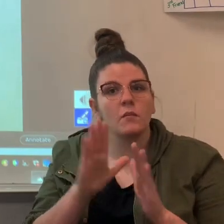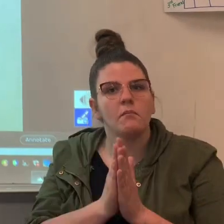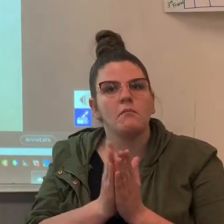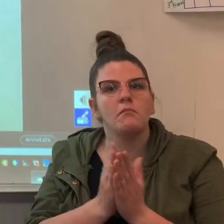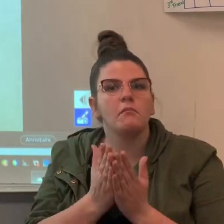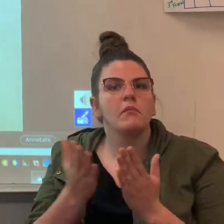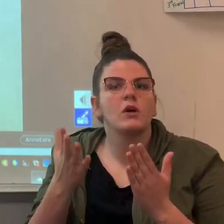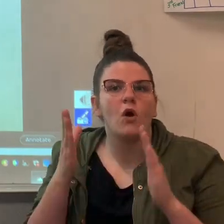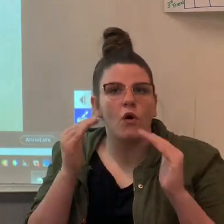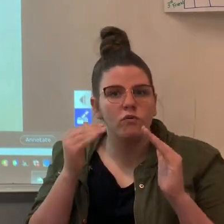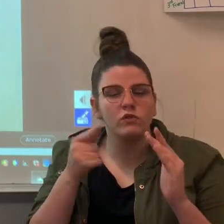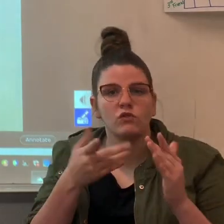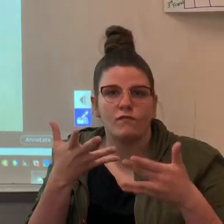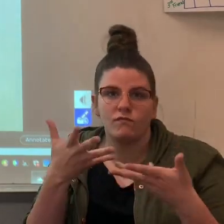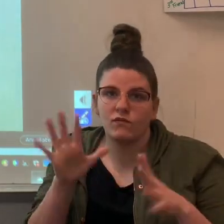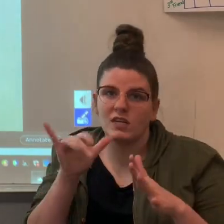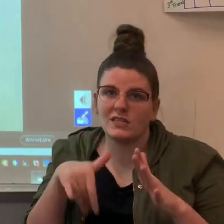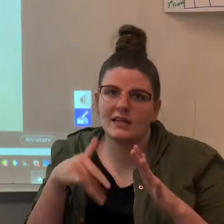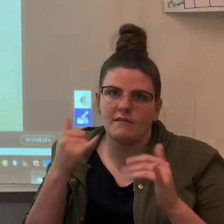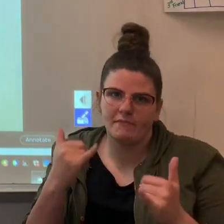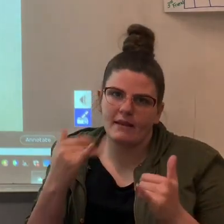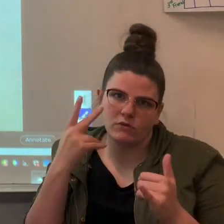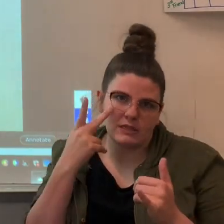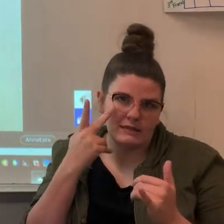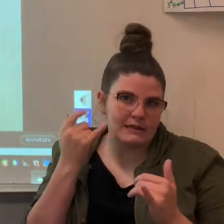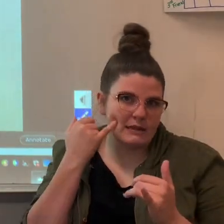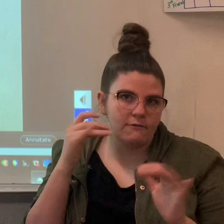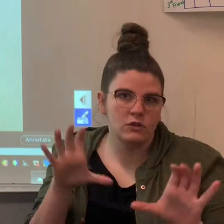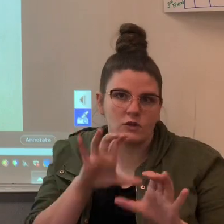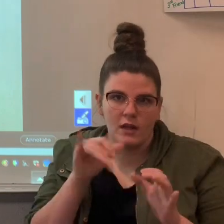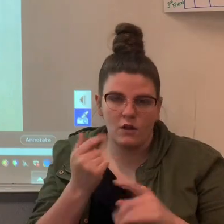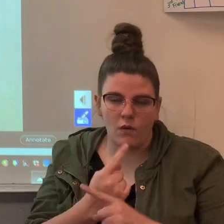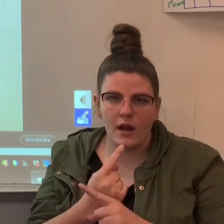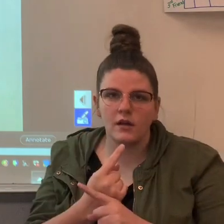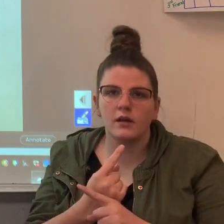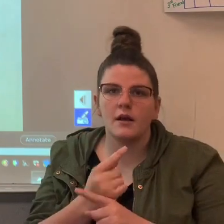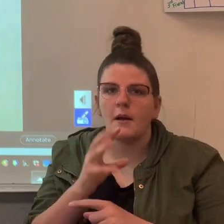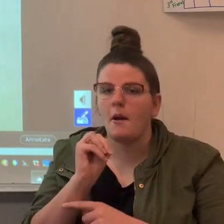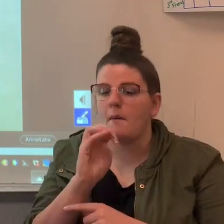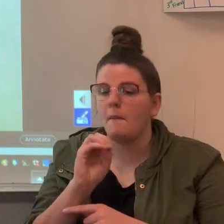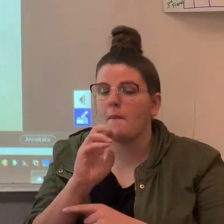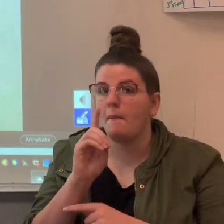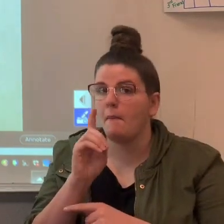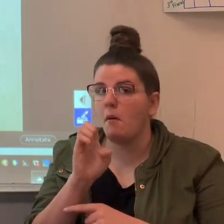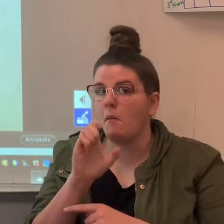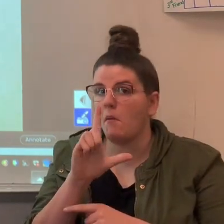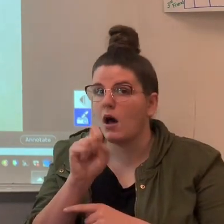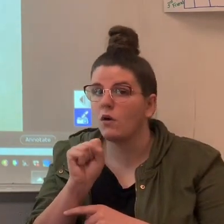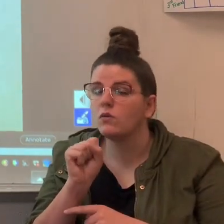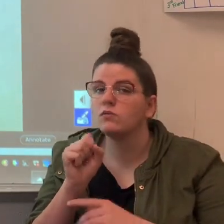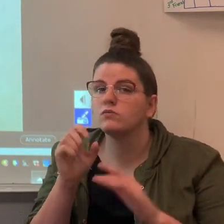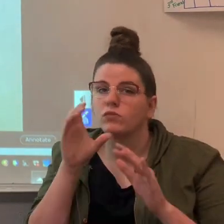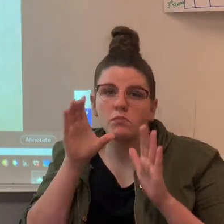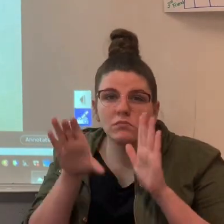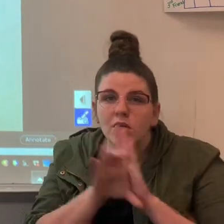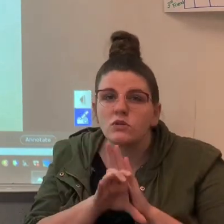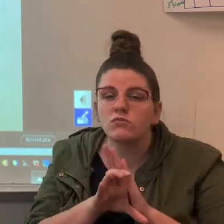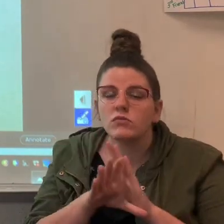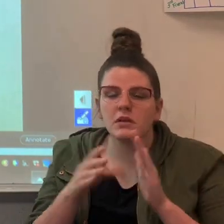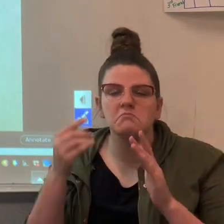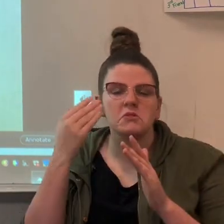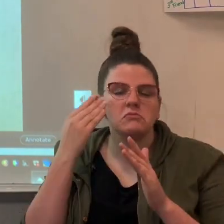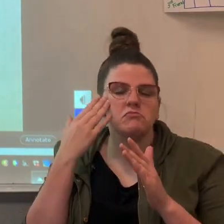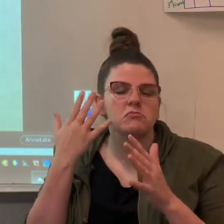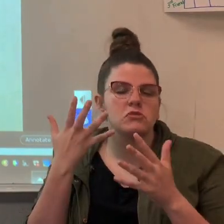correctly. All right, models, you know, we've seen these models so many times, but this one is asking us for the area,